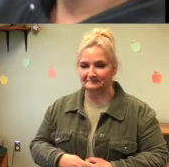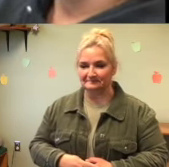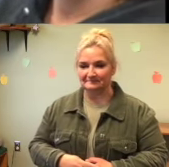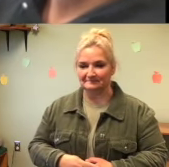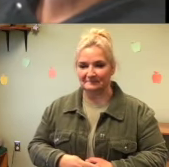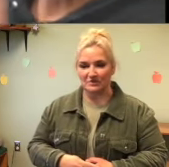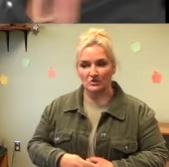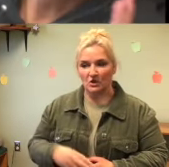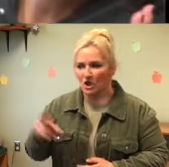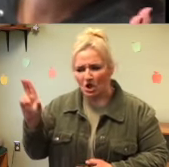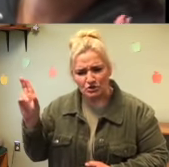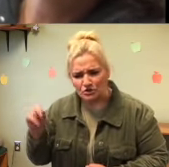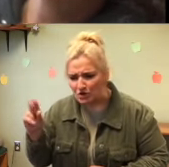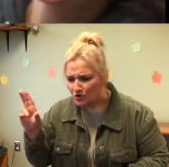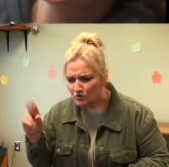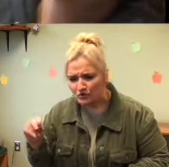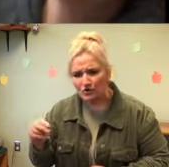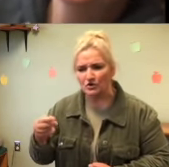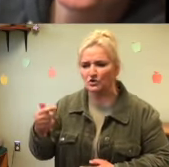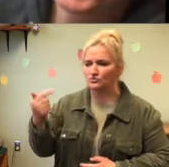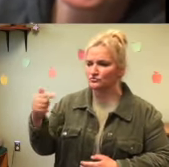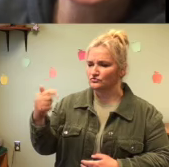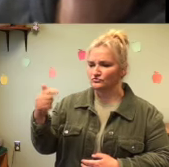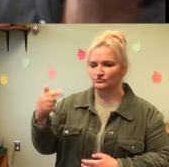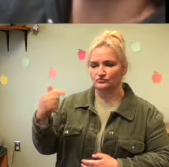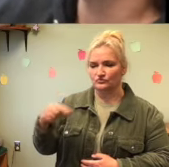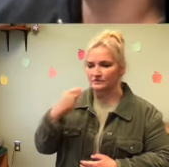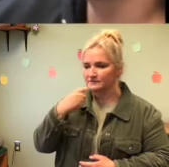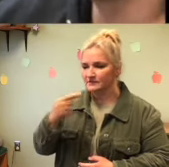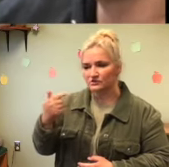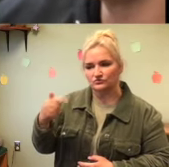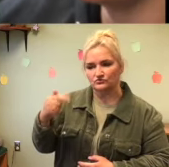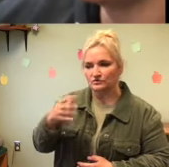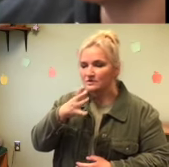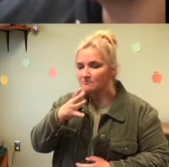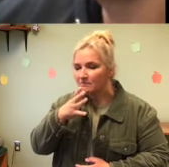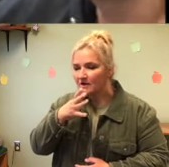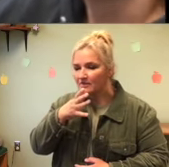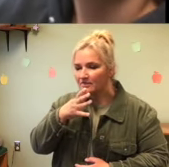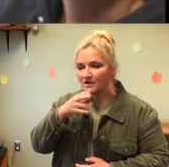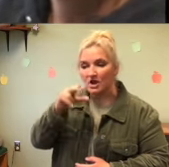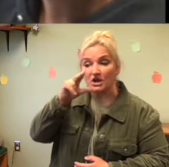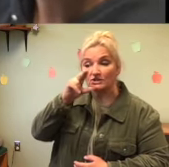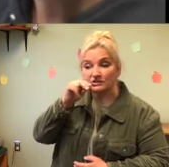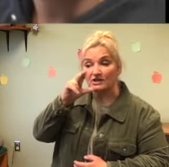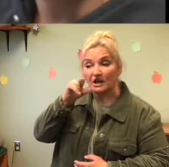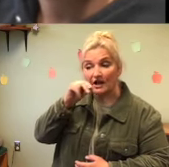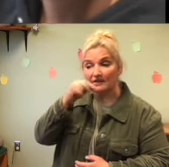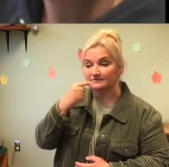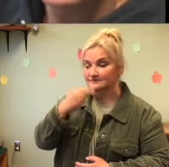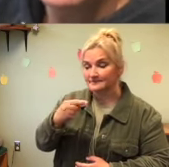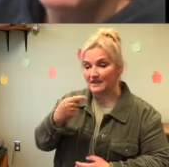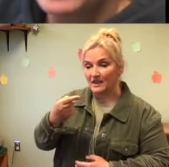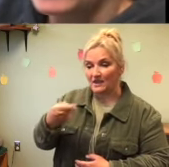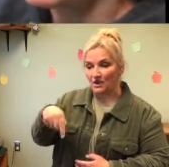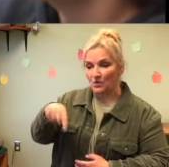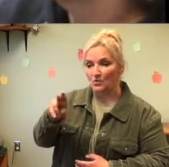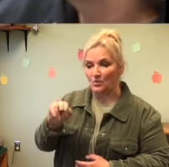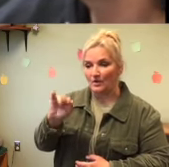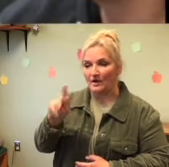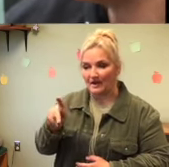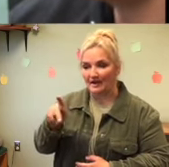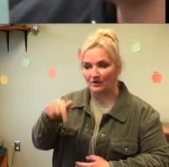There's trouble. No, George, said George's mother. Ducks go quack,